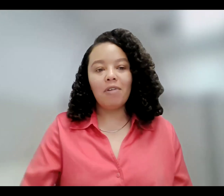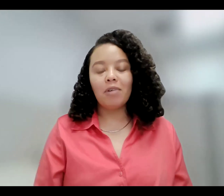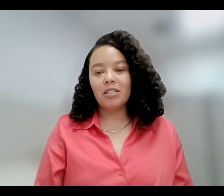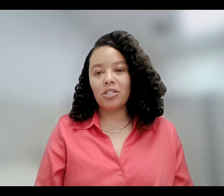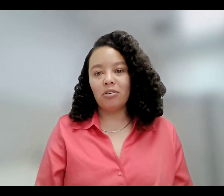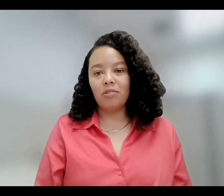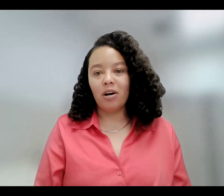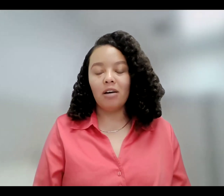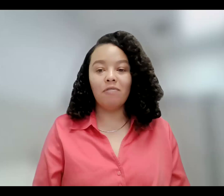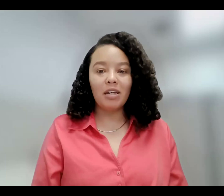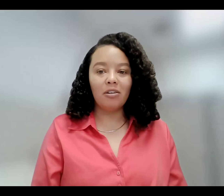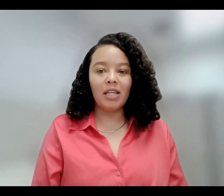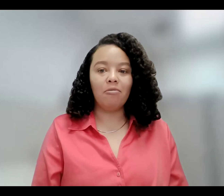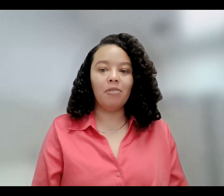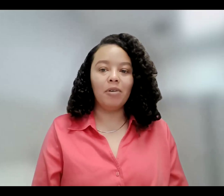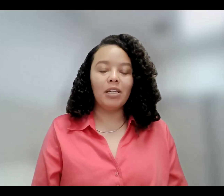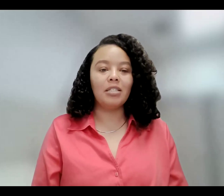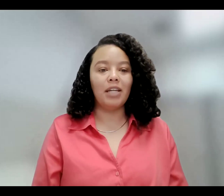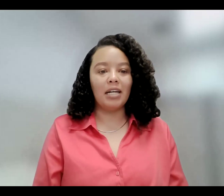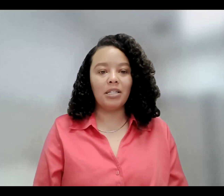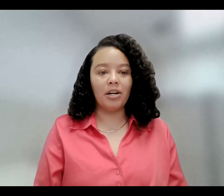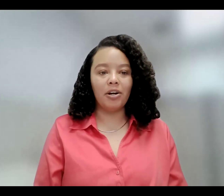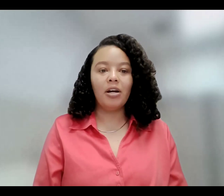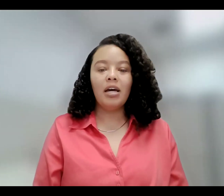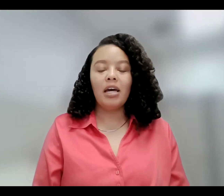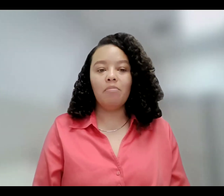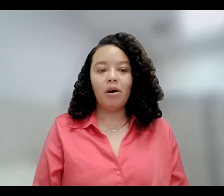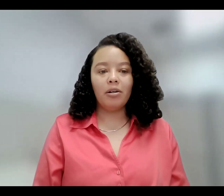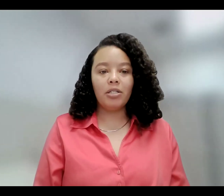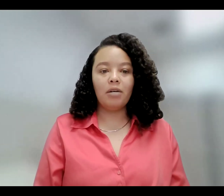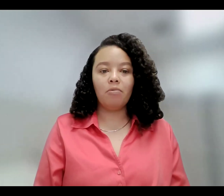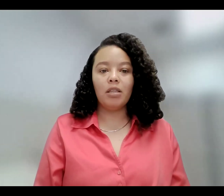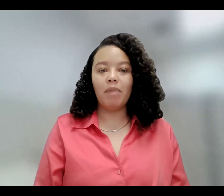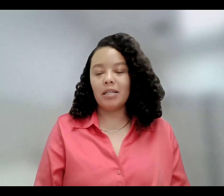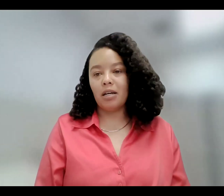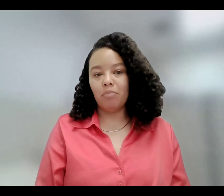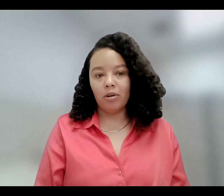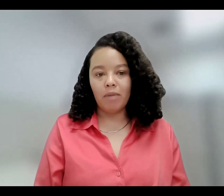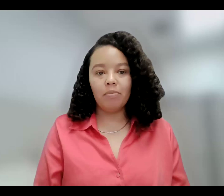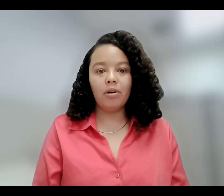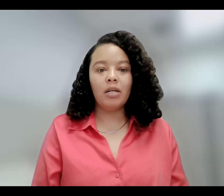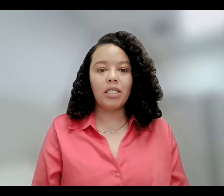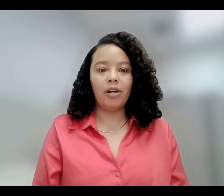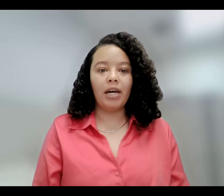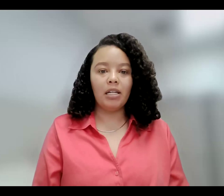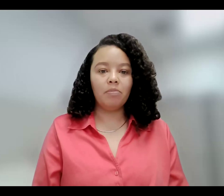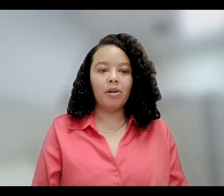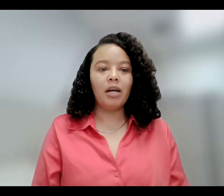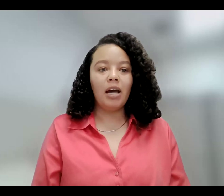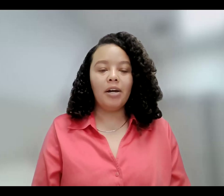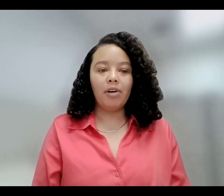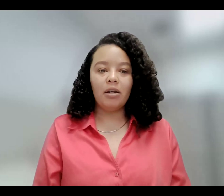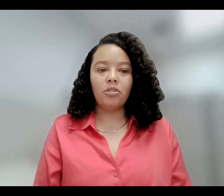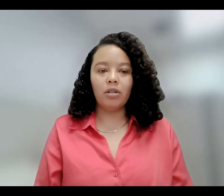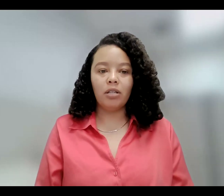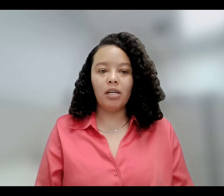today we wanted to show you all a video that we released last year. In partnership with Bazelon board member Sarah Kenningsberg,